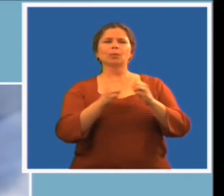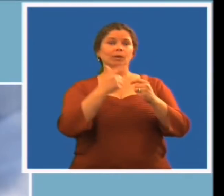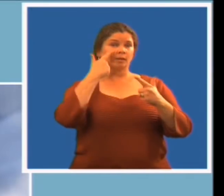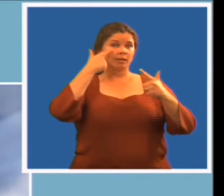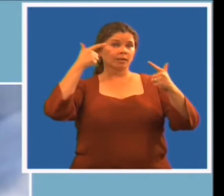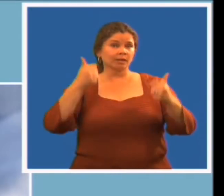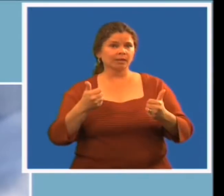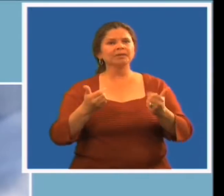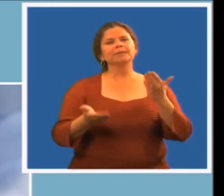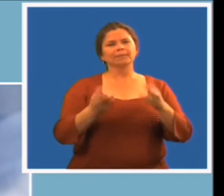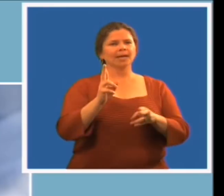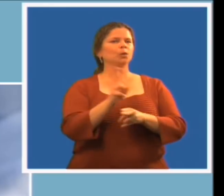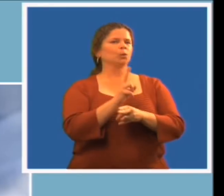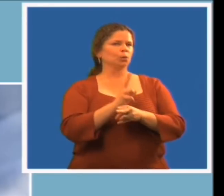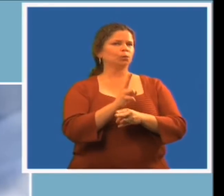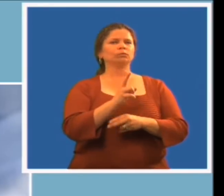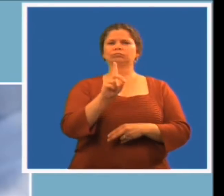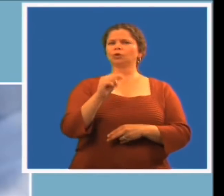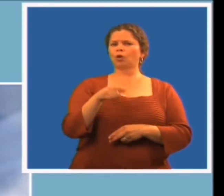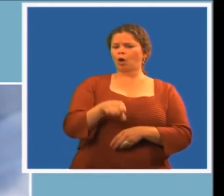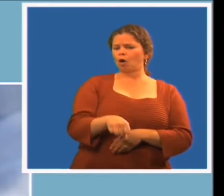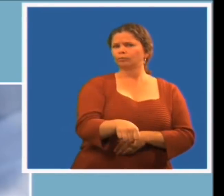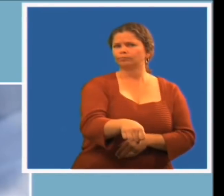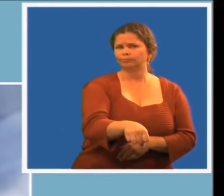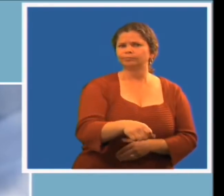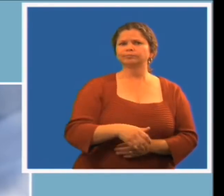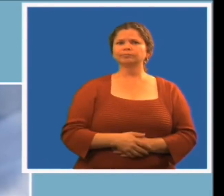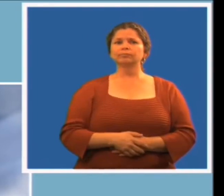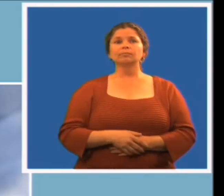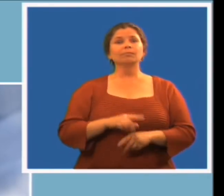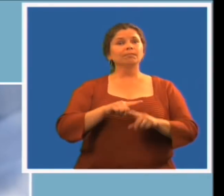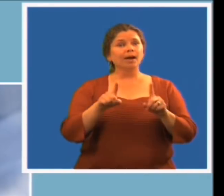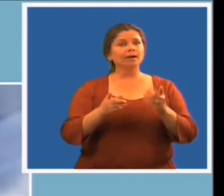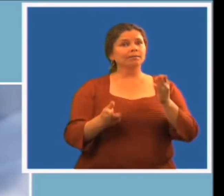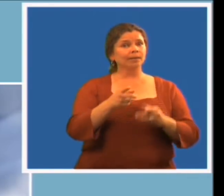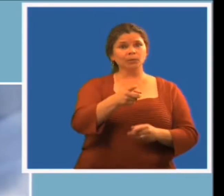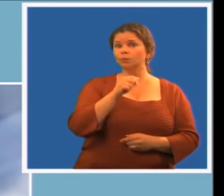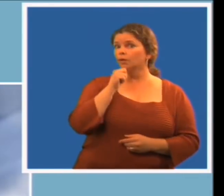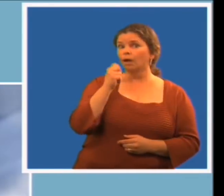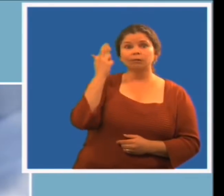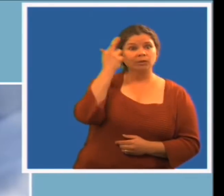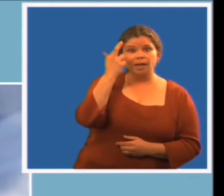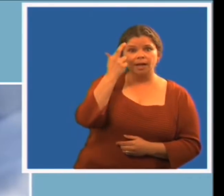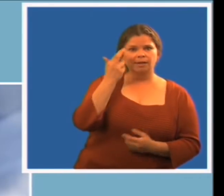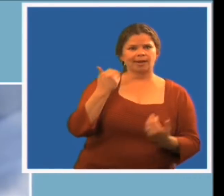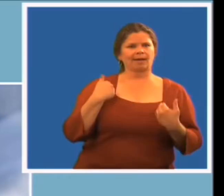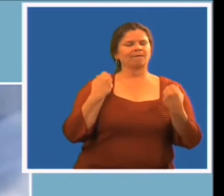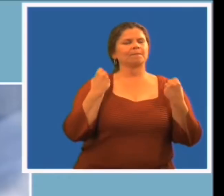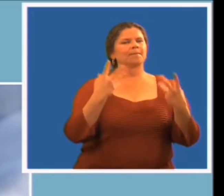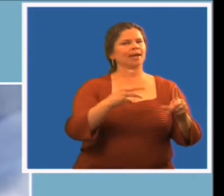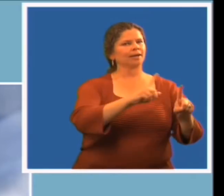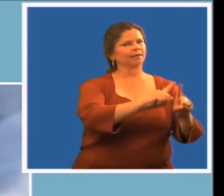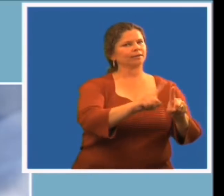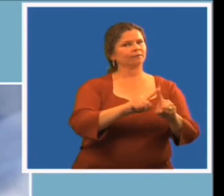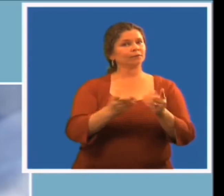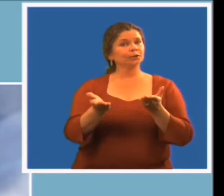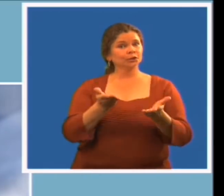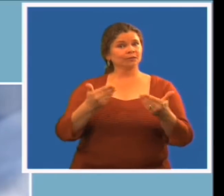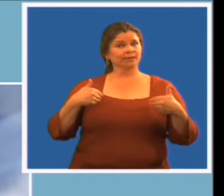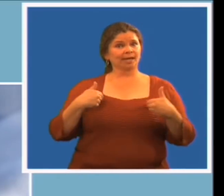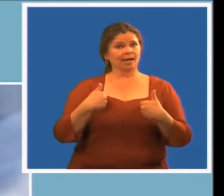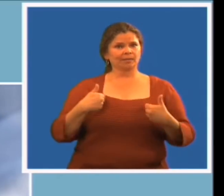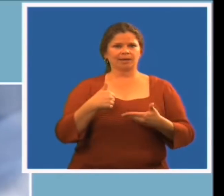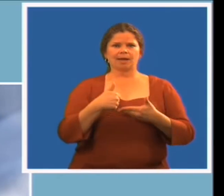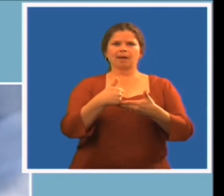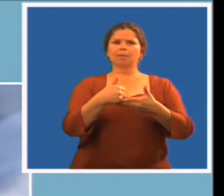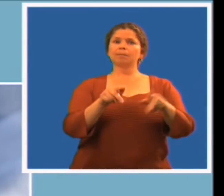You're probably aware that someone with a vision loss may use a guide dog. You may not be aware that there are many types of service